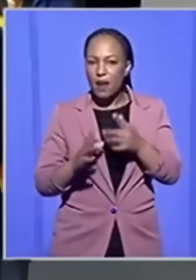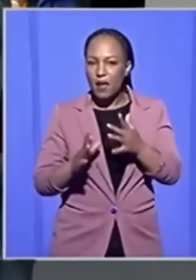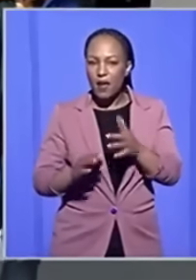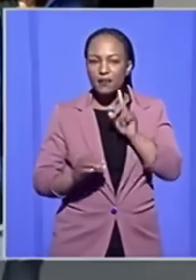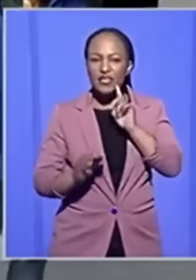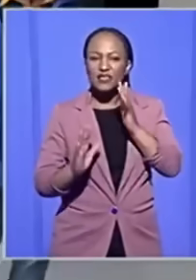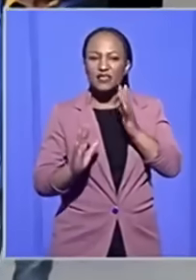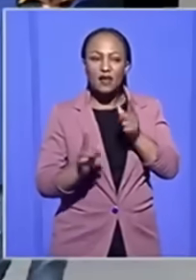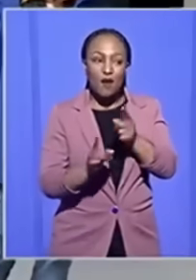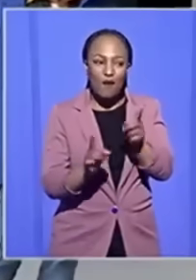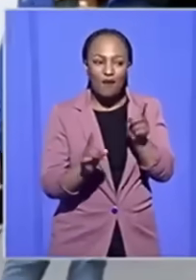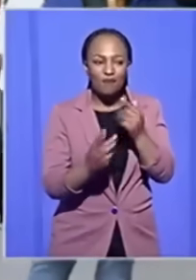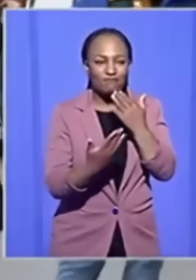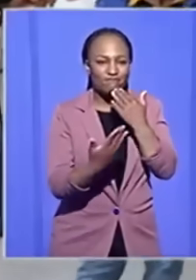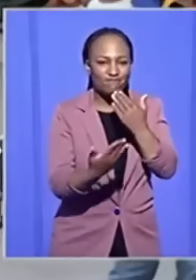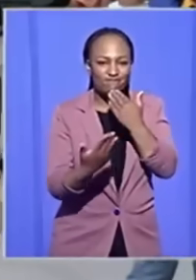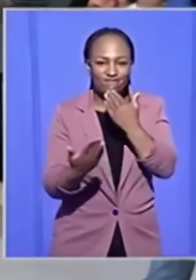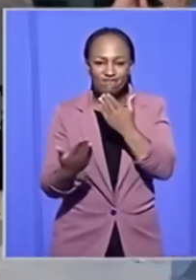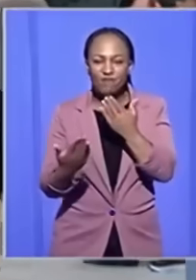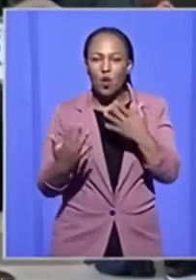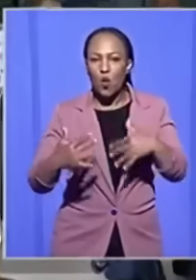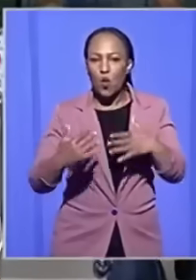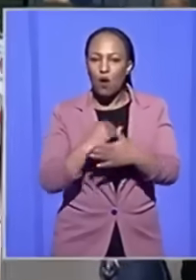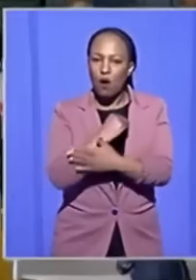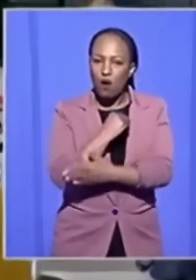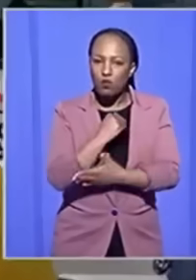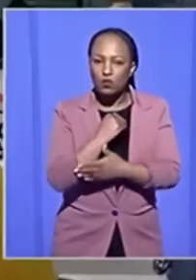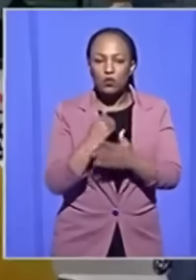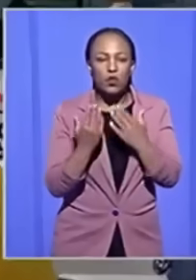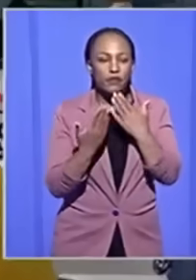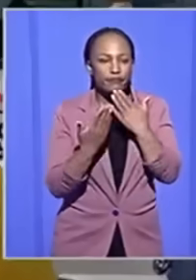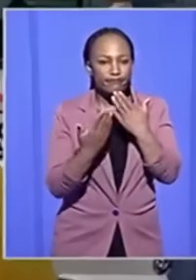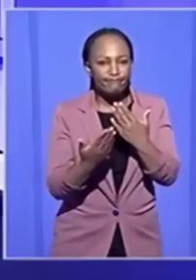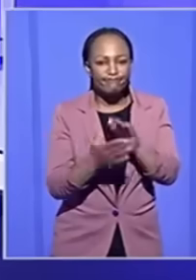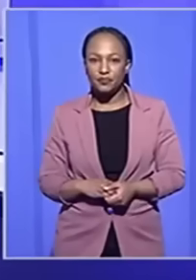everyone. It just shows the depth in our country, and we're grateful for that.